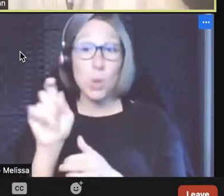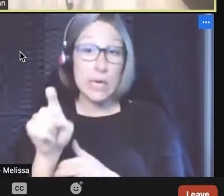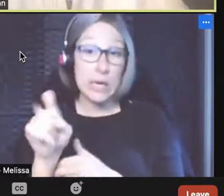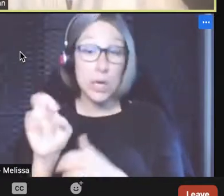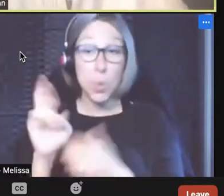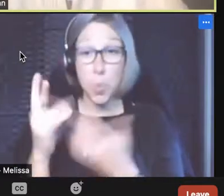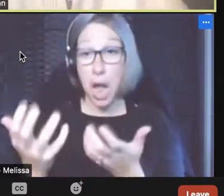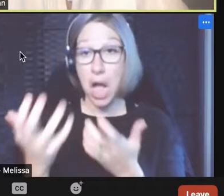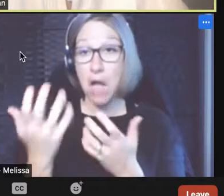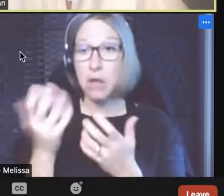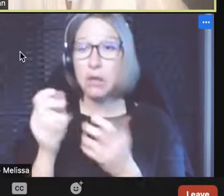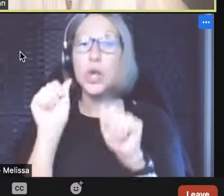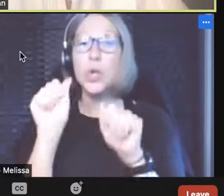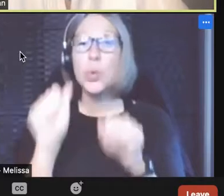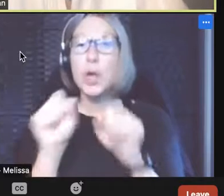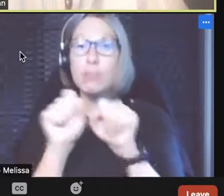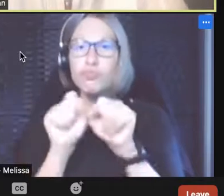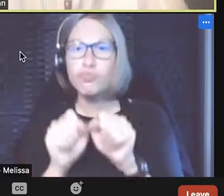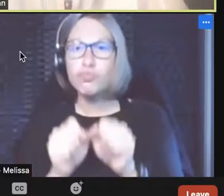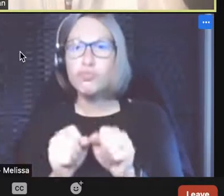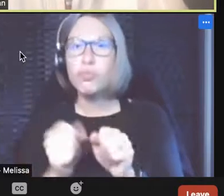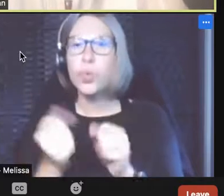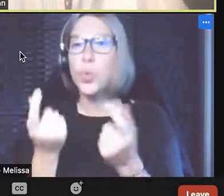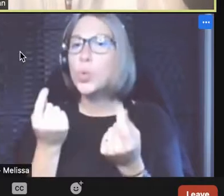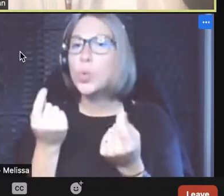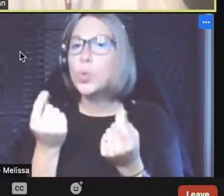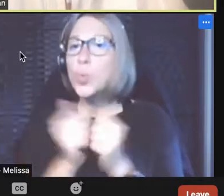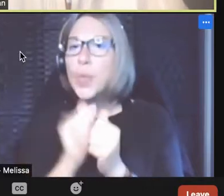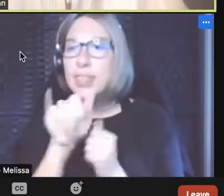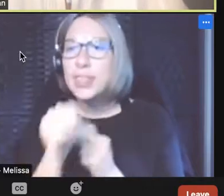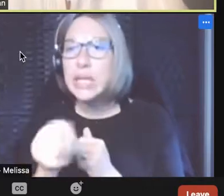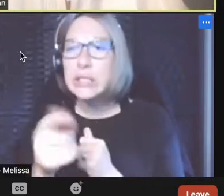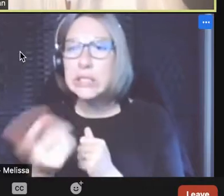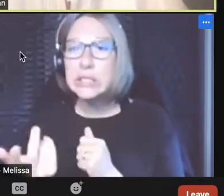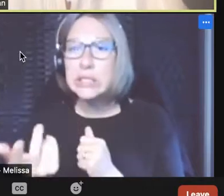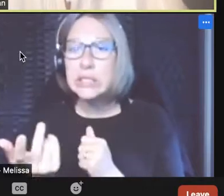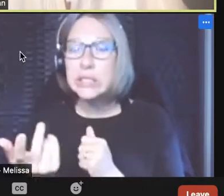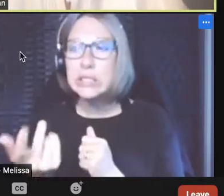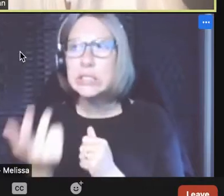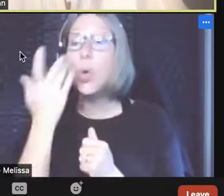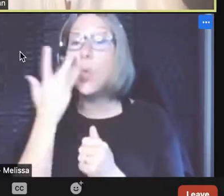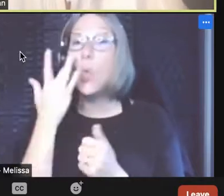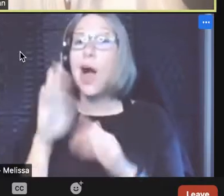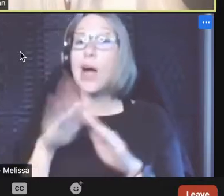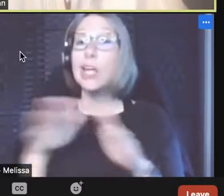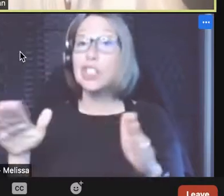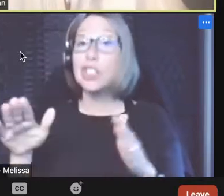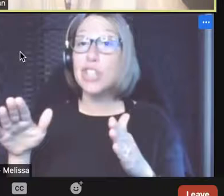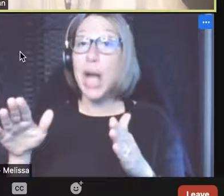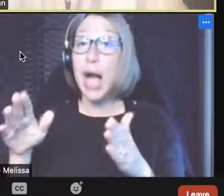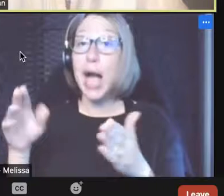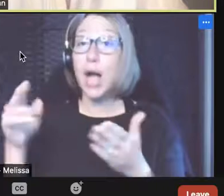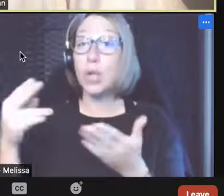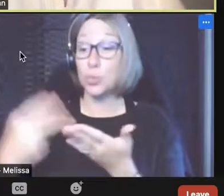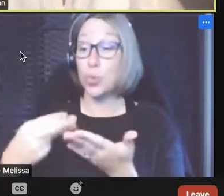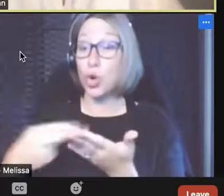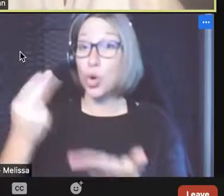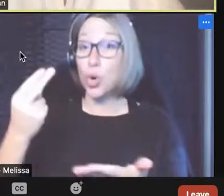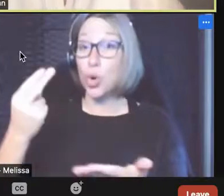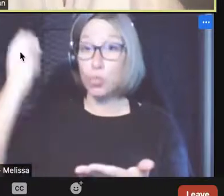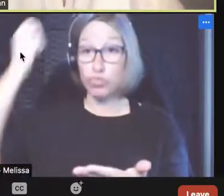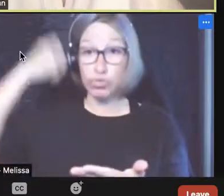you can even break it down into what do you do with this? Because if a child picks up a spoon and tries to brush their hair with it, that